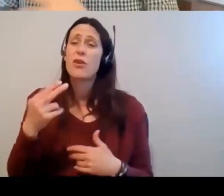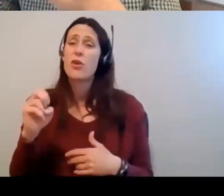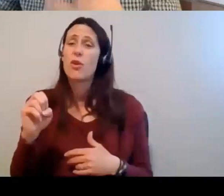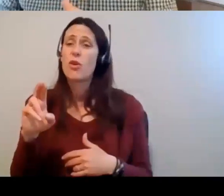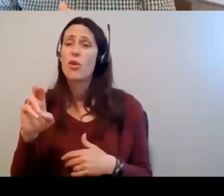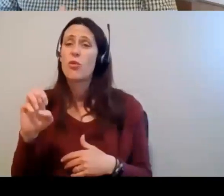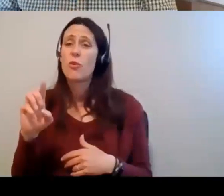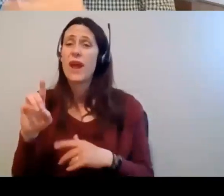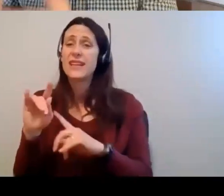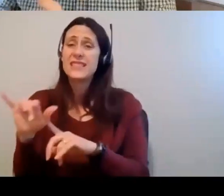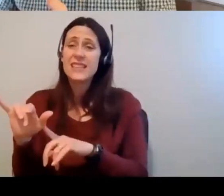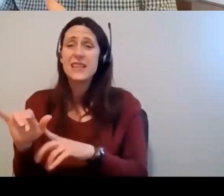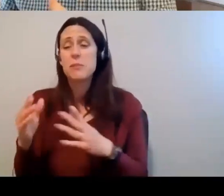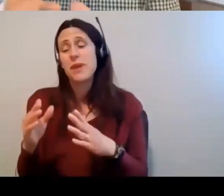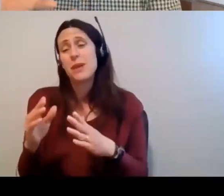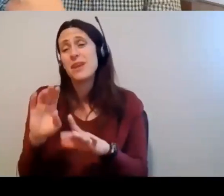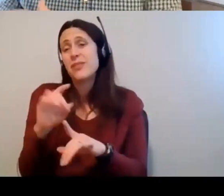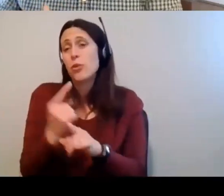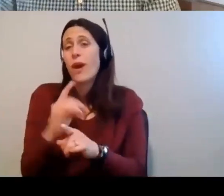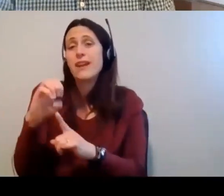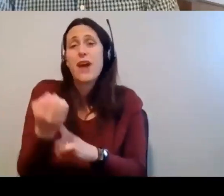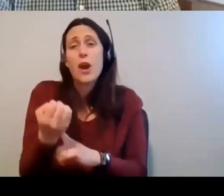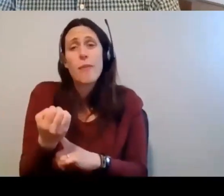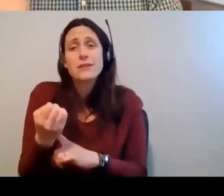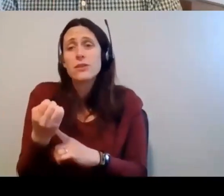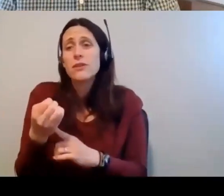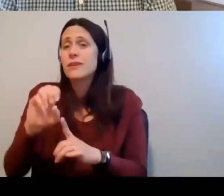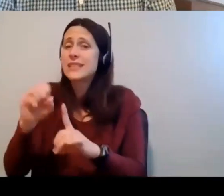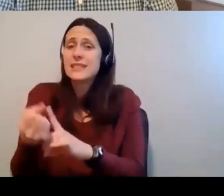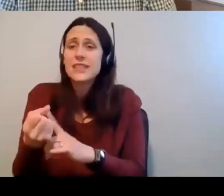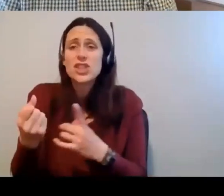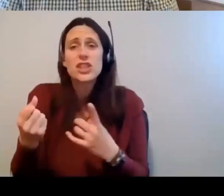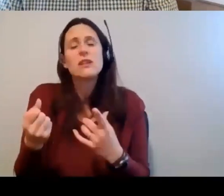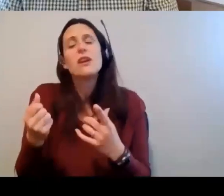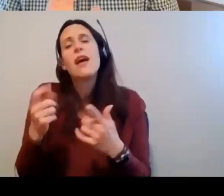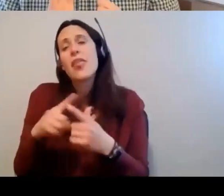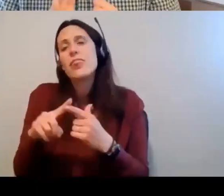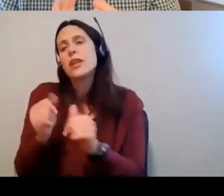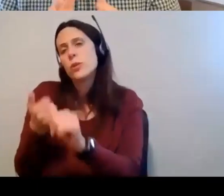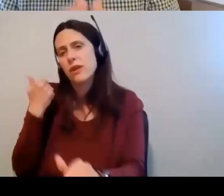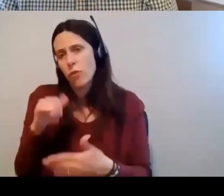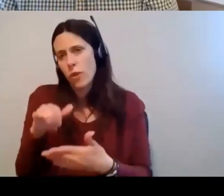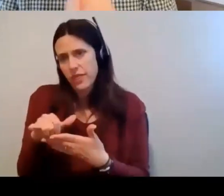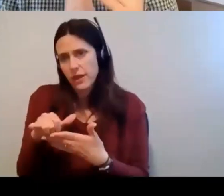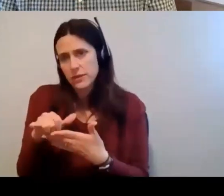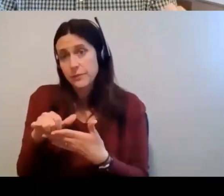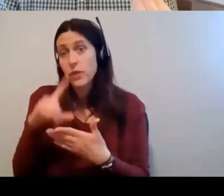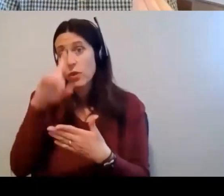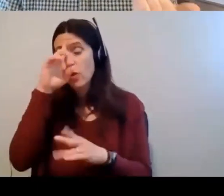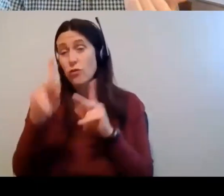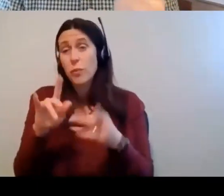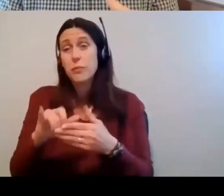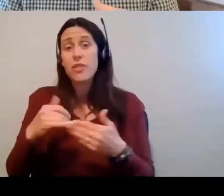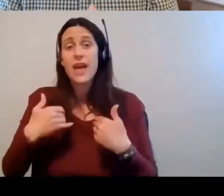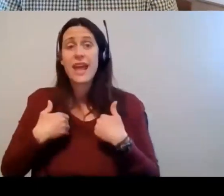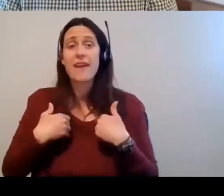the right environmental conditions, we might be able to avoid that concern. For folks that have pre-existing